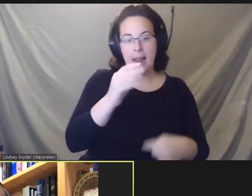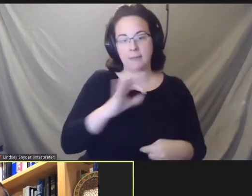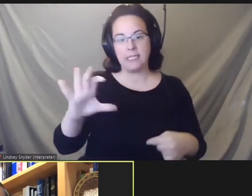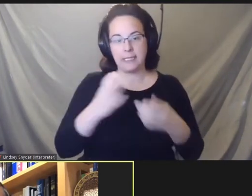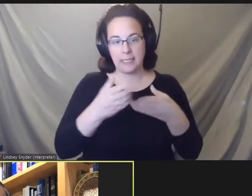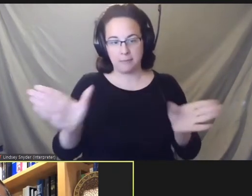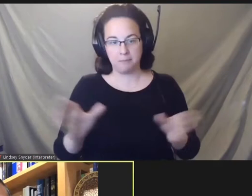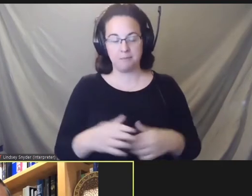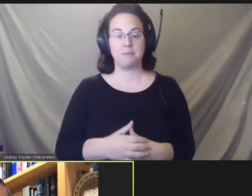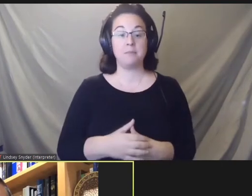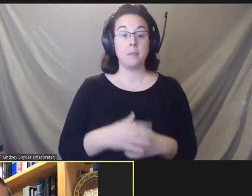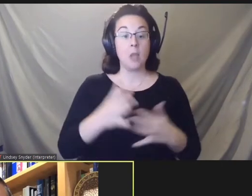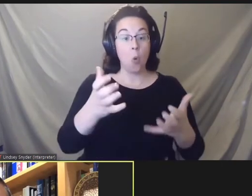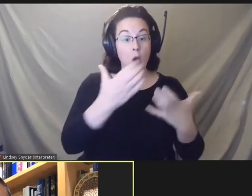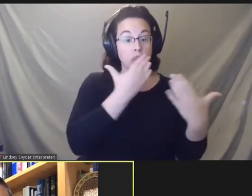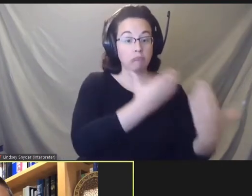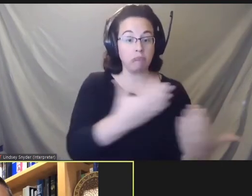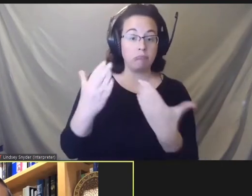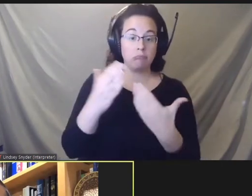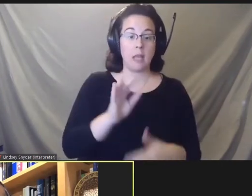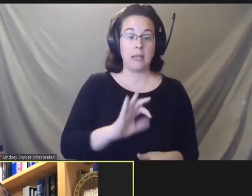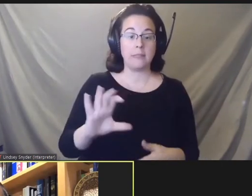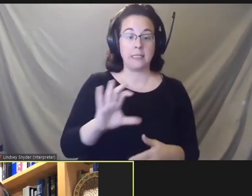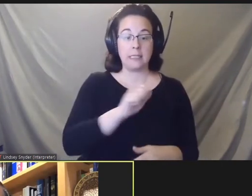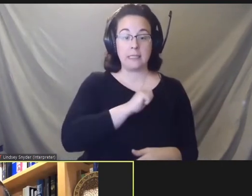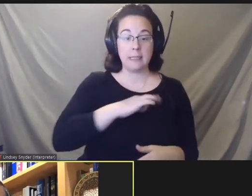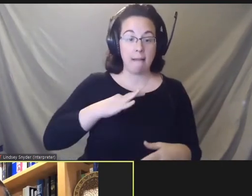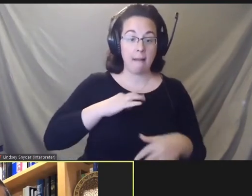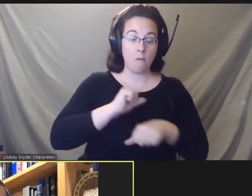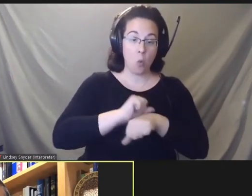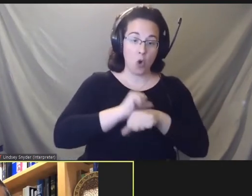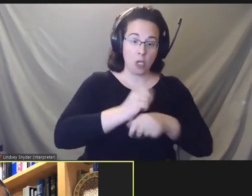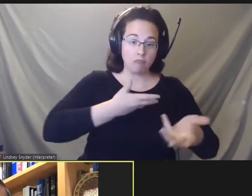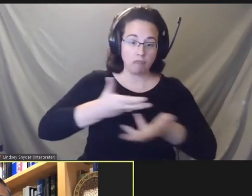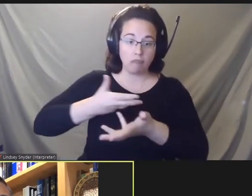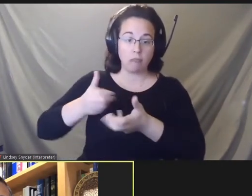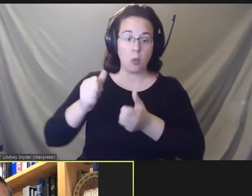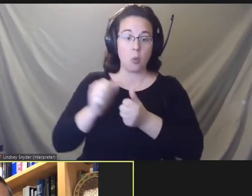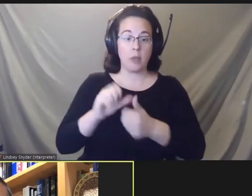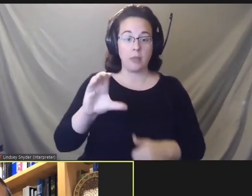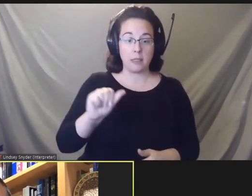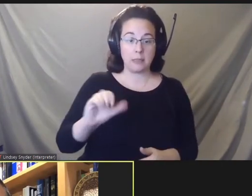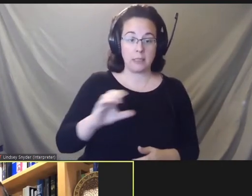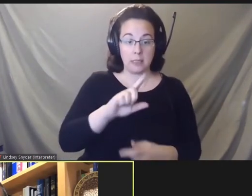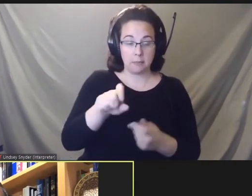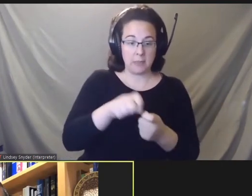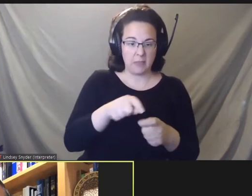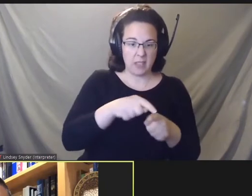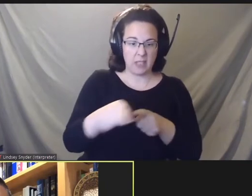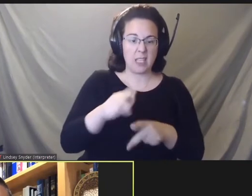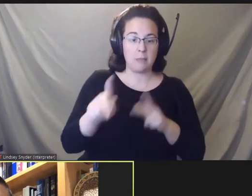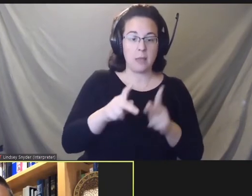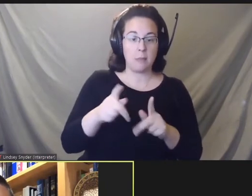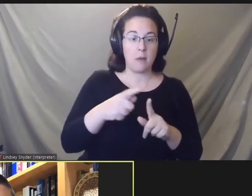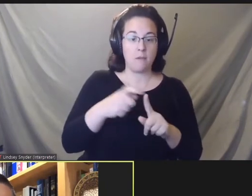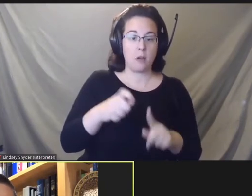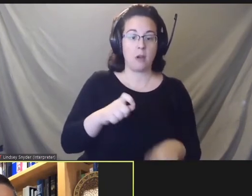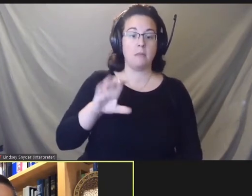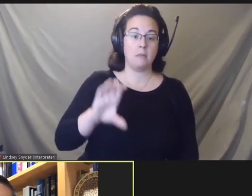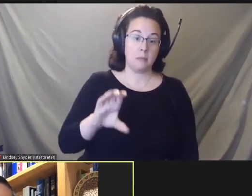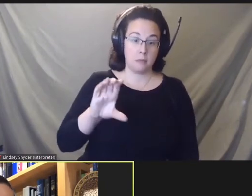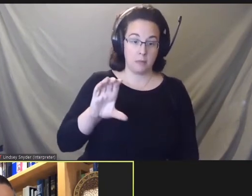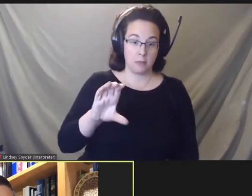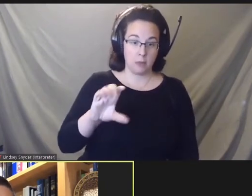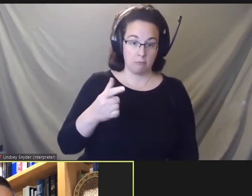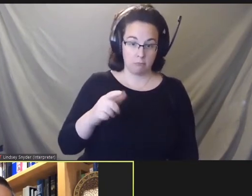I want to thank the FCC staff who have been working with the Consumer Advisory Committee, in particular, the folks from the Consumer and Governmental Affairs Bureau